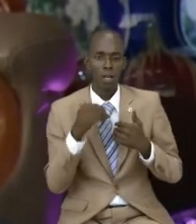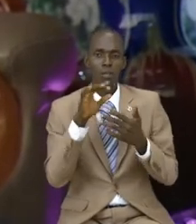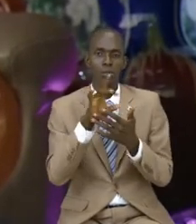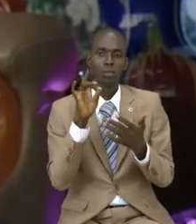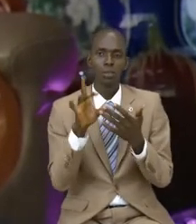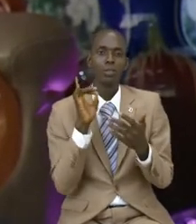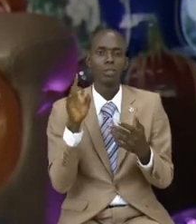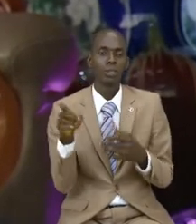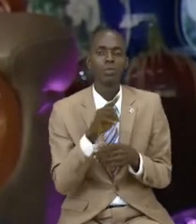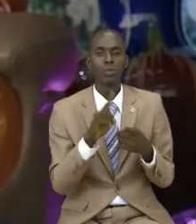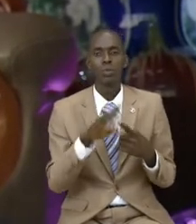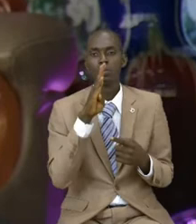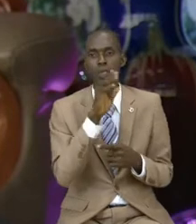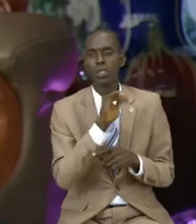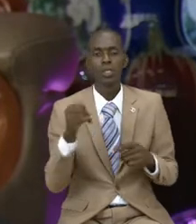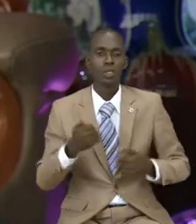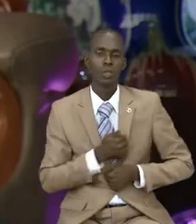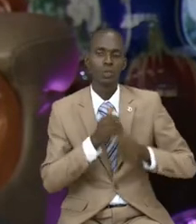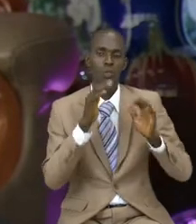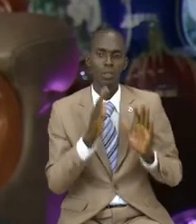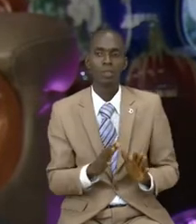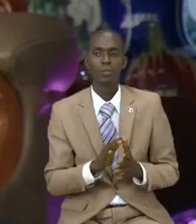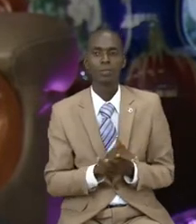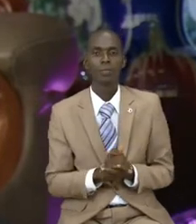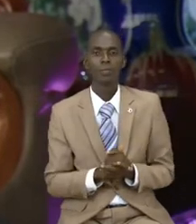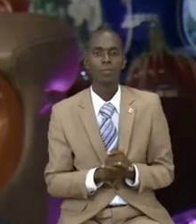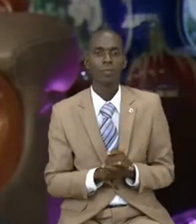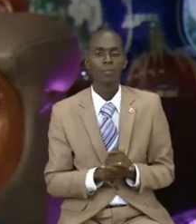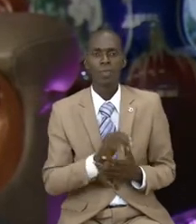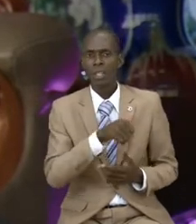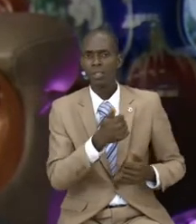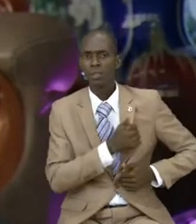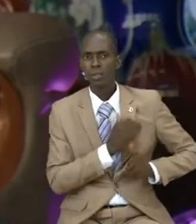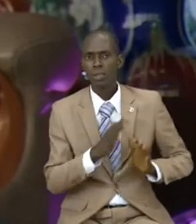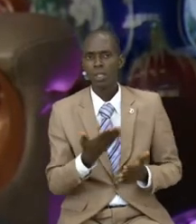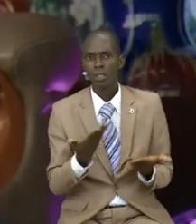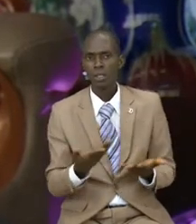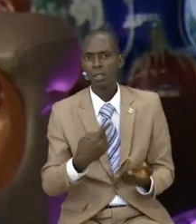him to be a soldier. Any soldiers still around today?